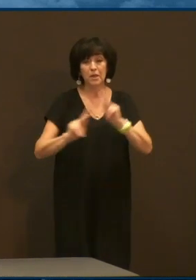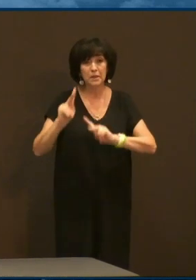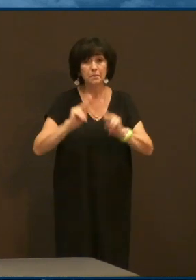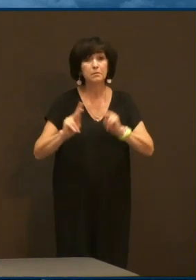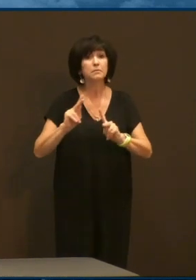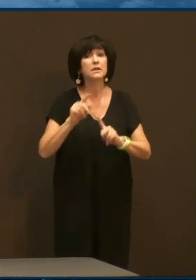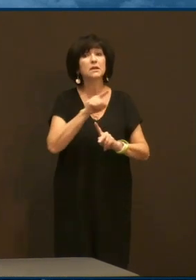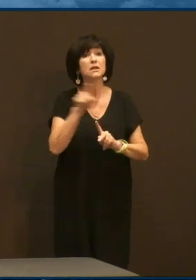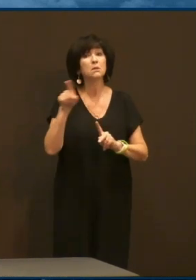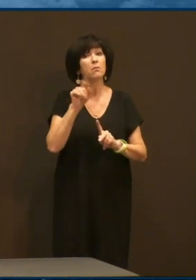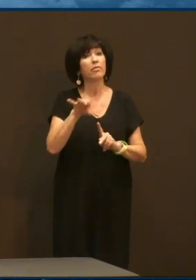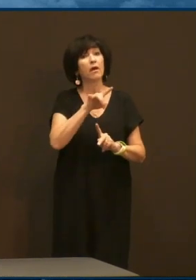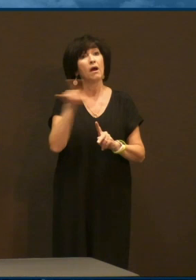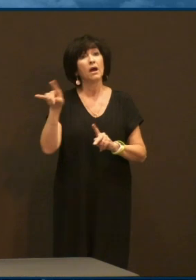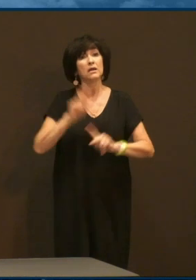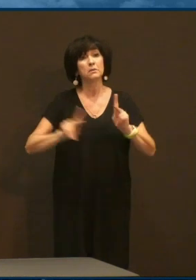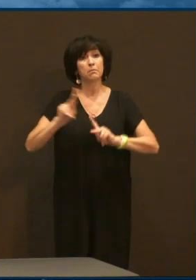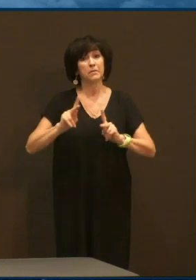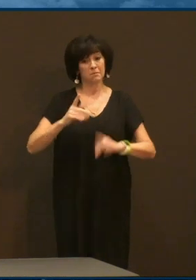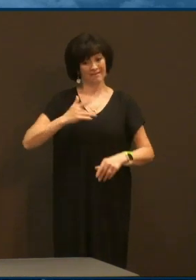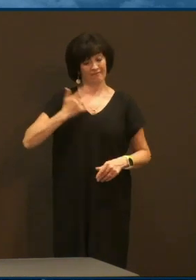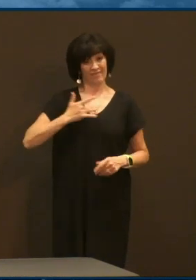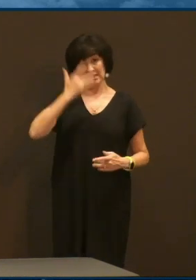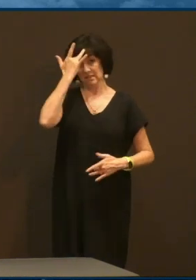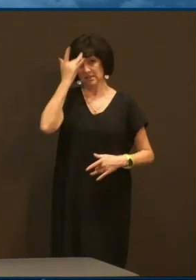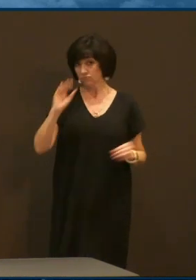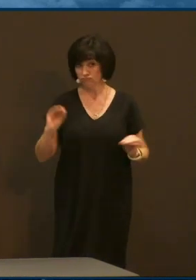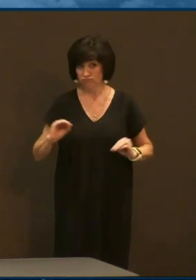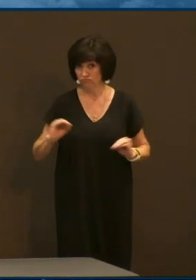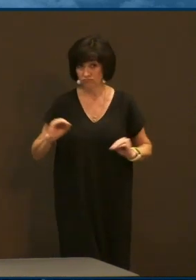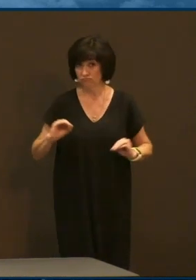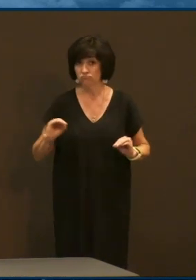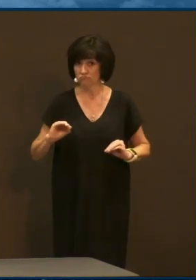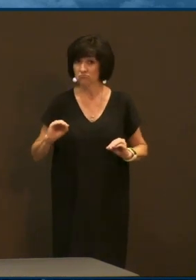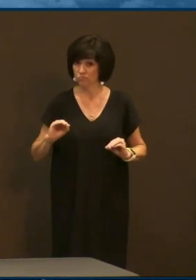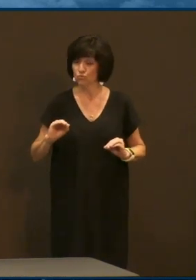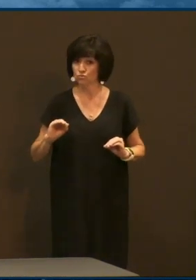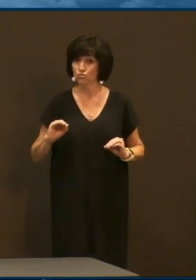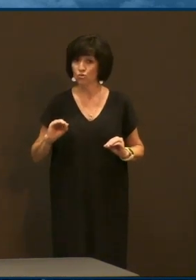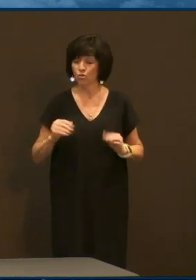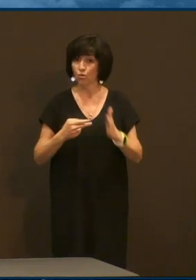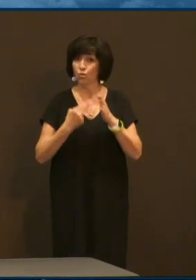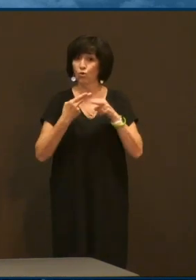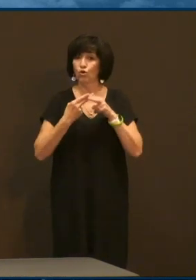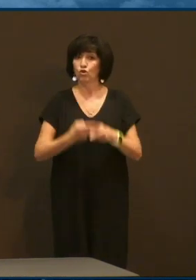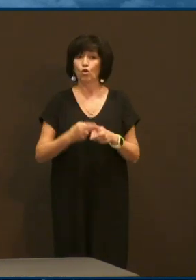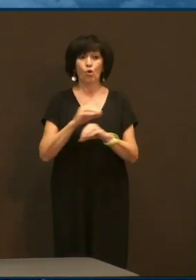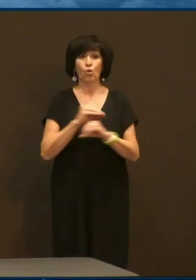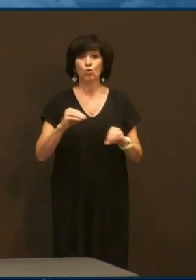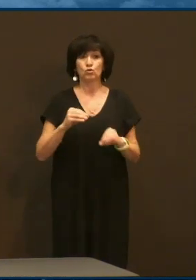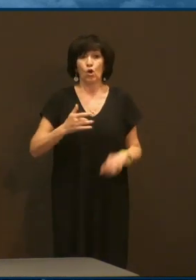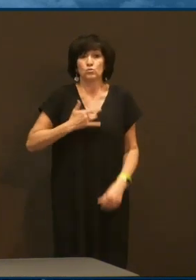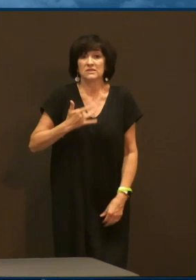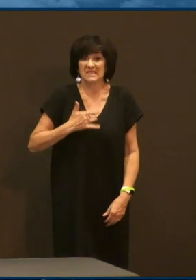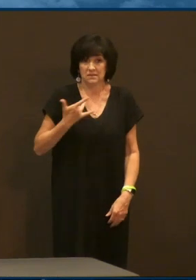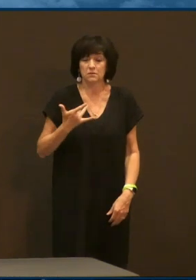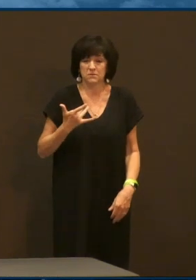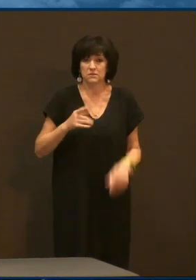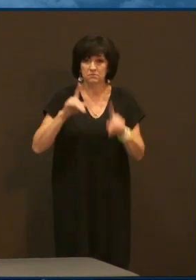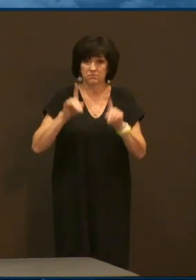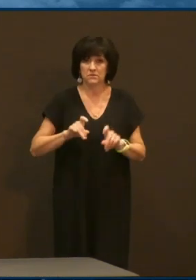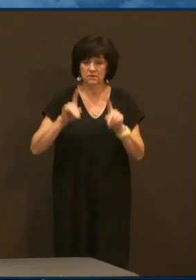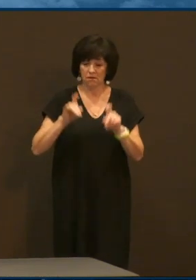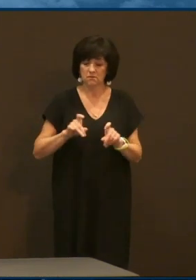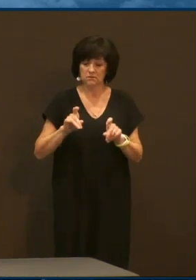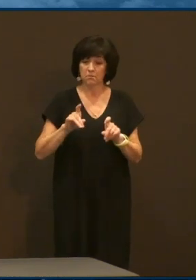Absolutely. So the percent positive rate is below 5% in most cases, which is a